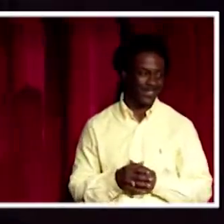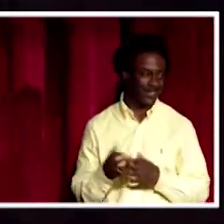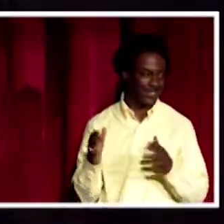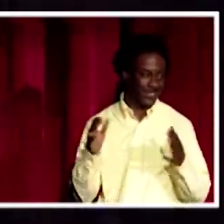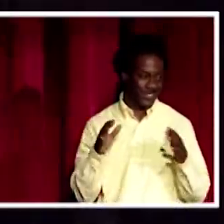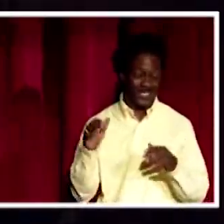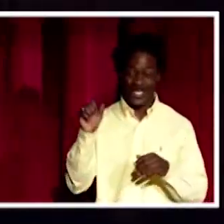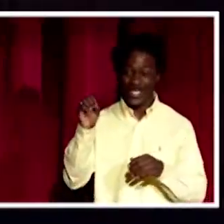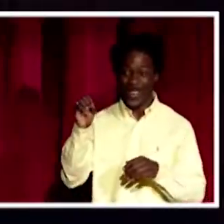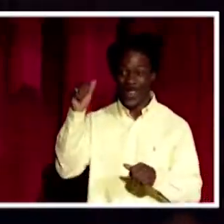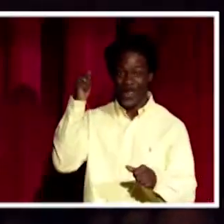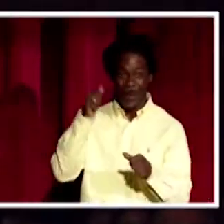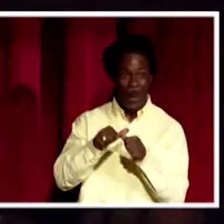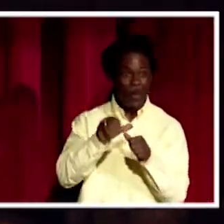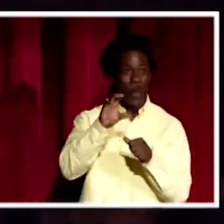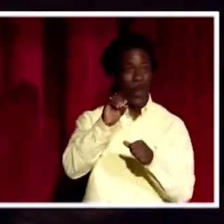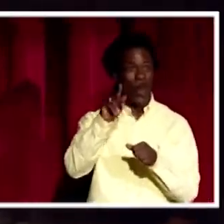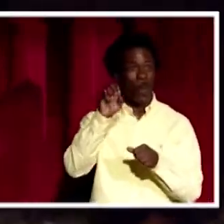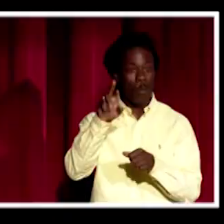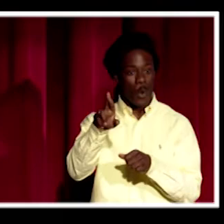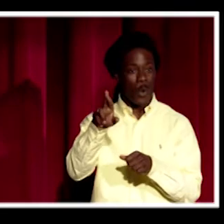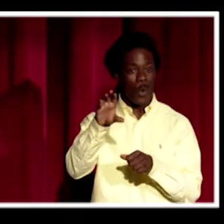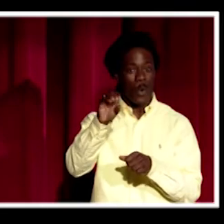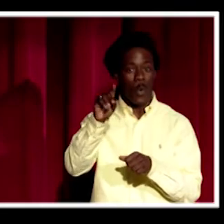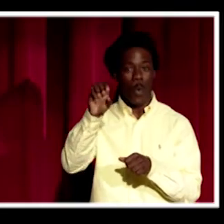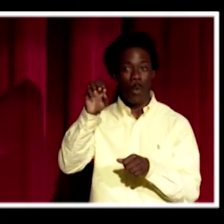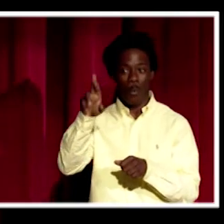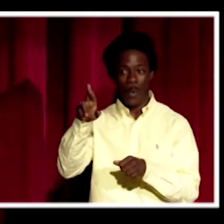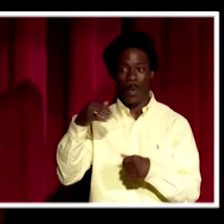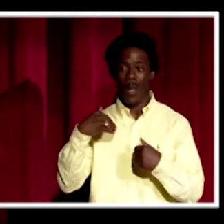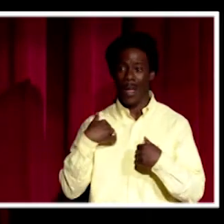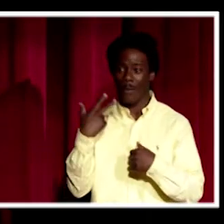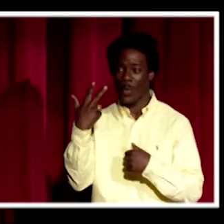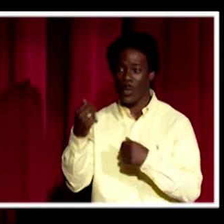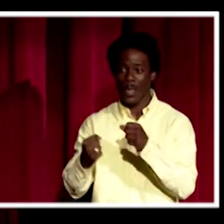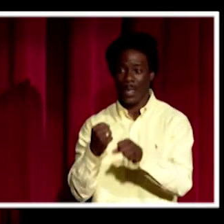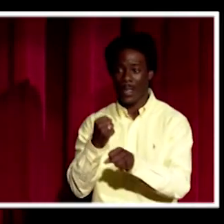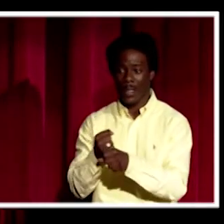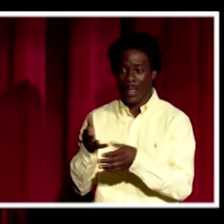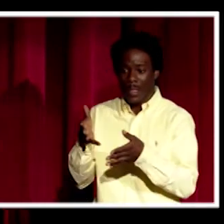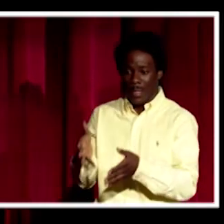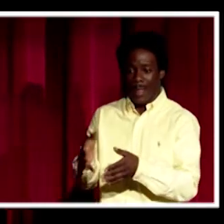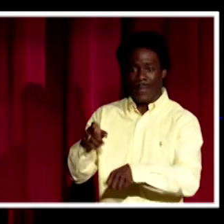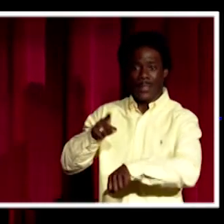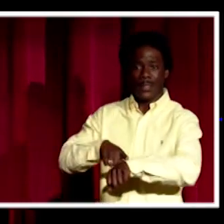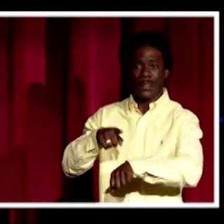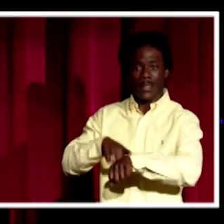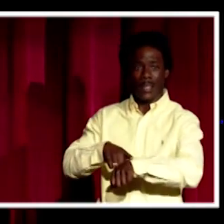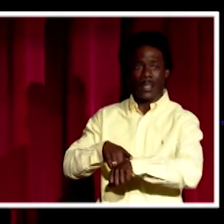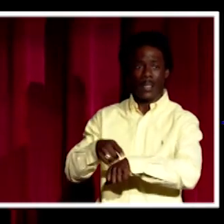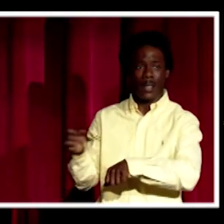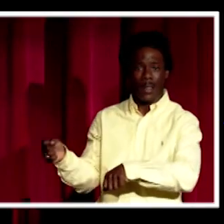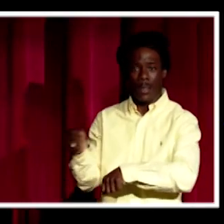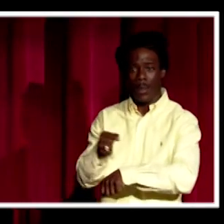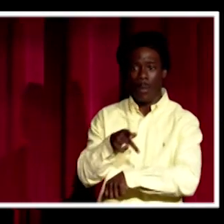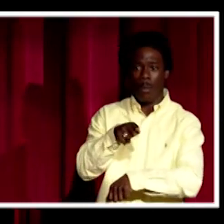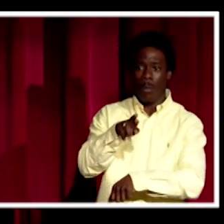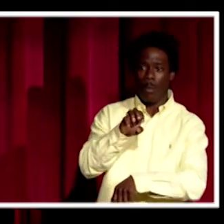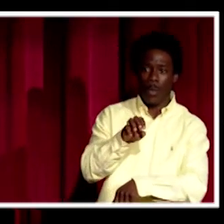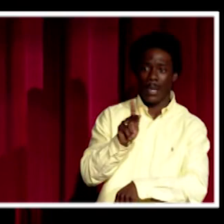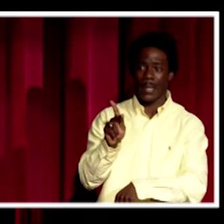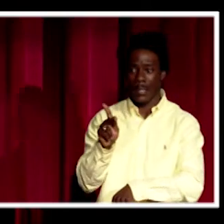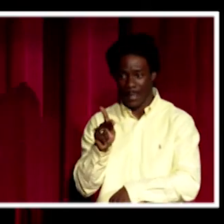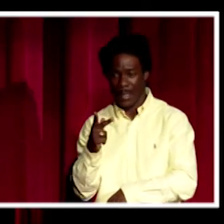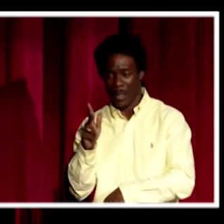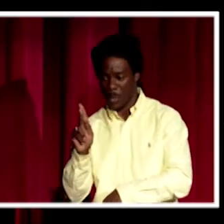So, remember Cooper. Cooper has only 3 years until it's time to enroll in pre-K3. And